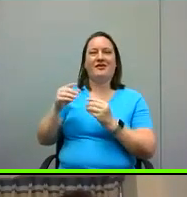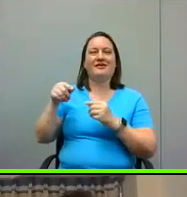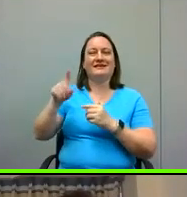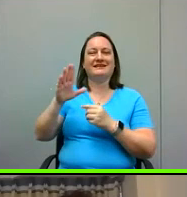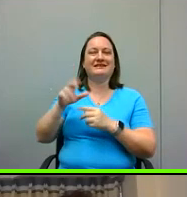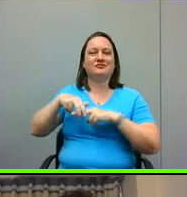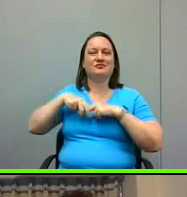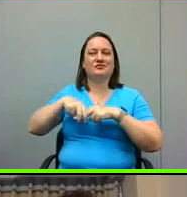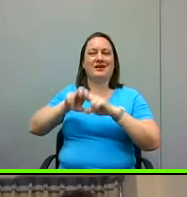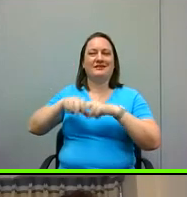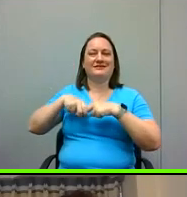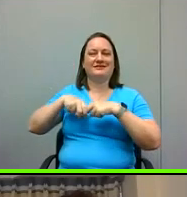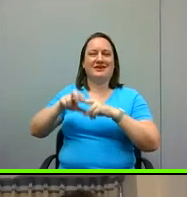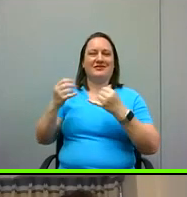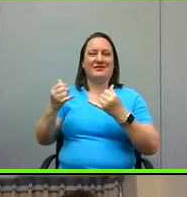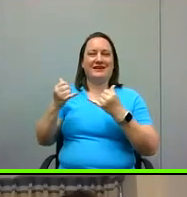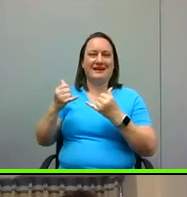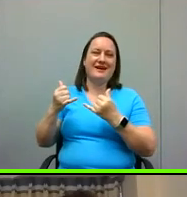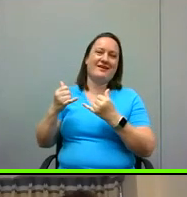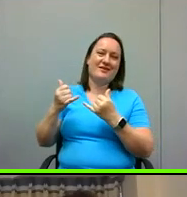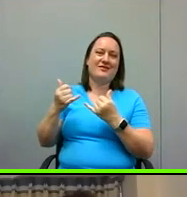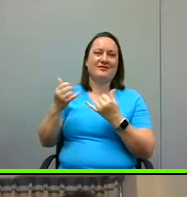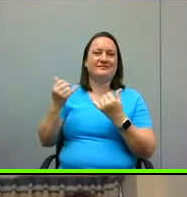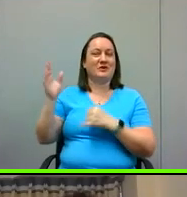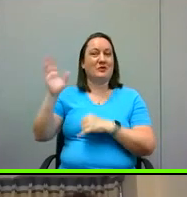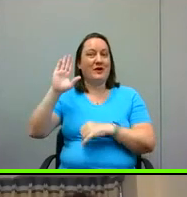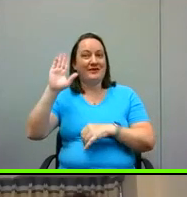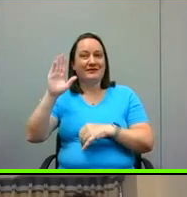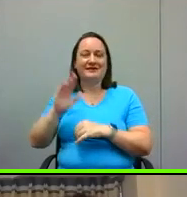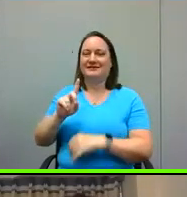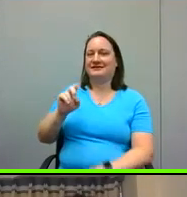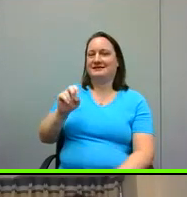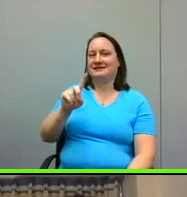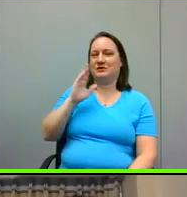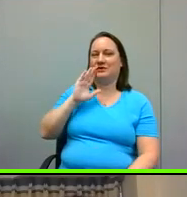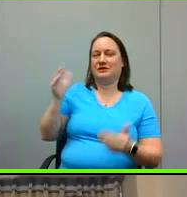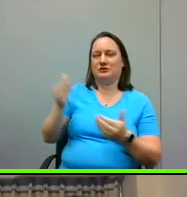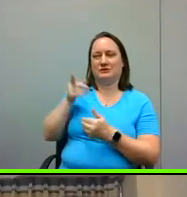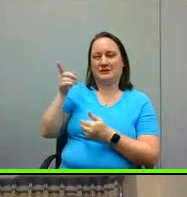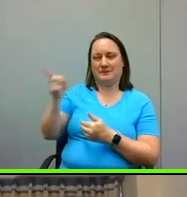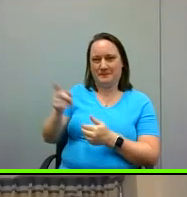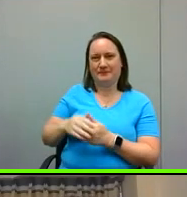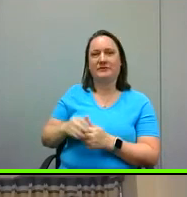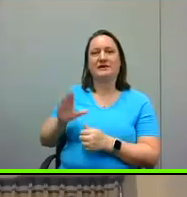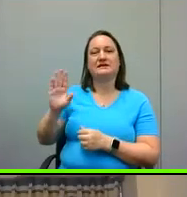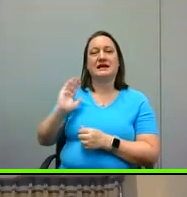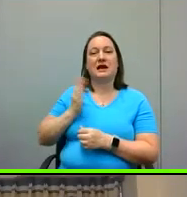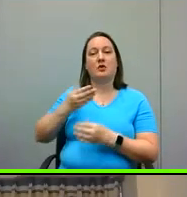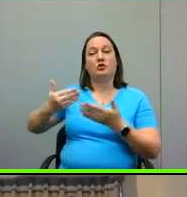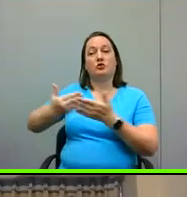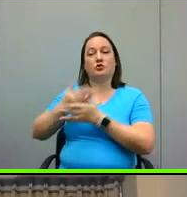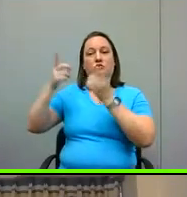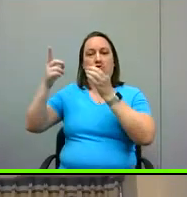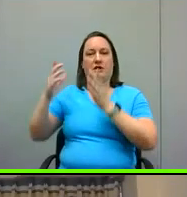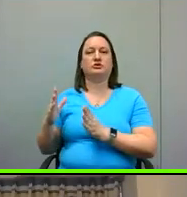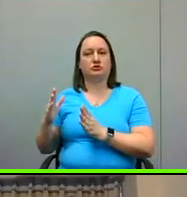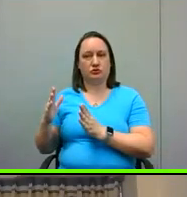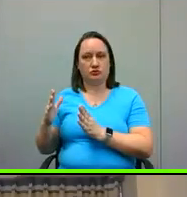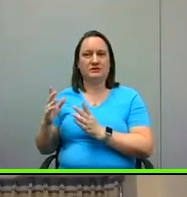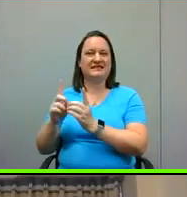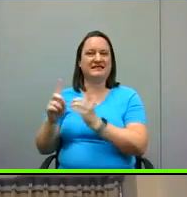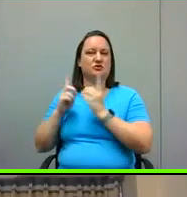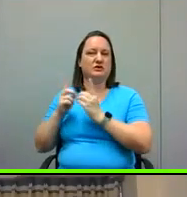he's waving. And Dee Dee will introduce him to you. He is our new director at the Wilson Workforce, our district